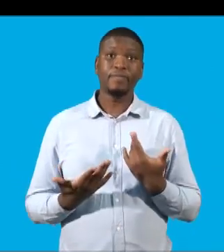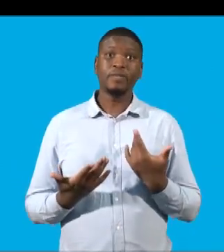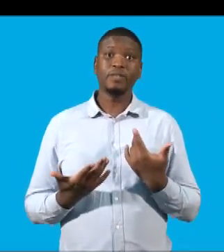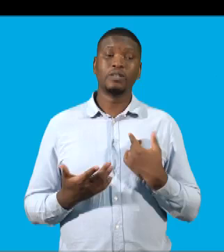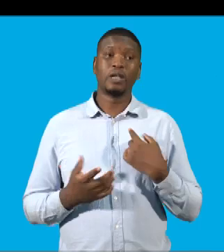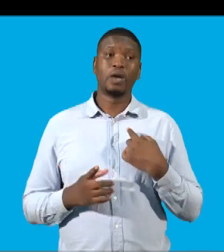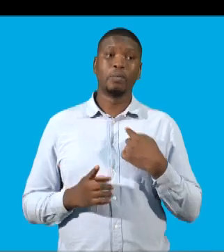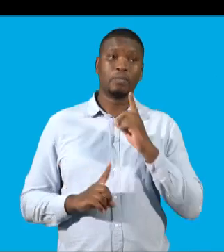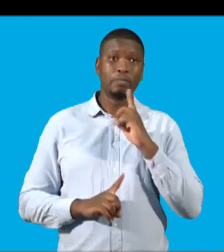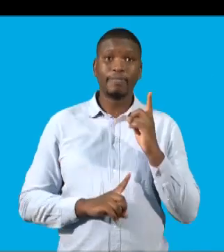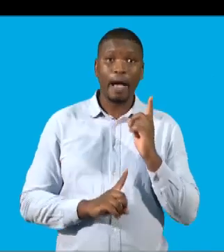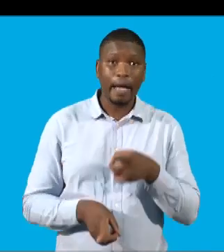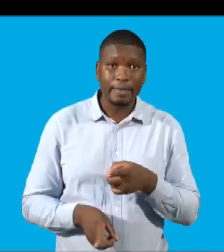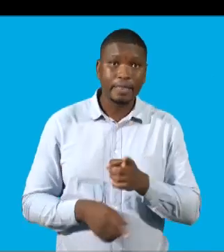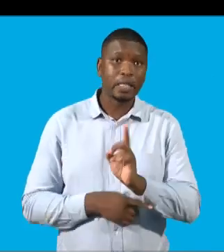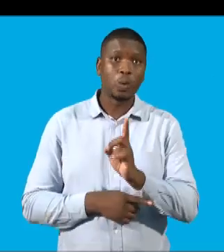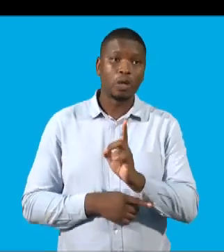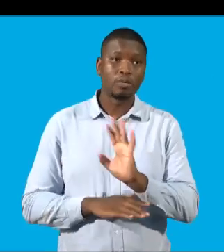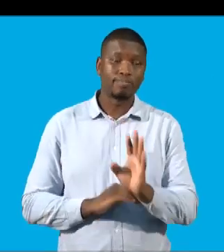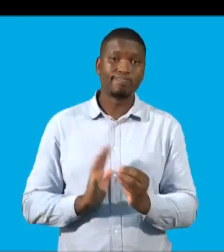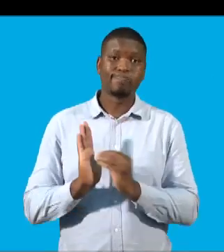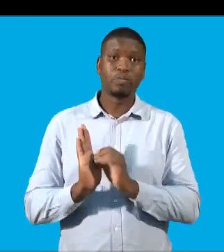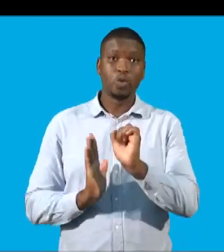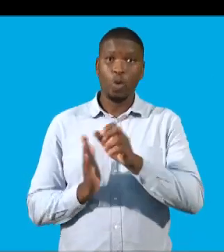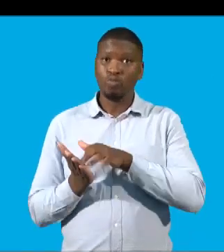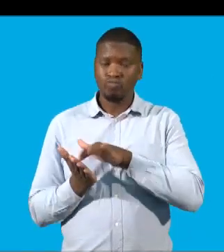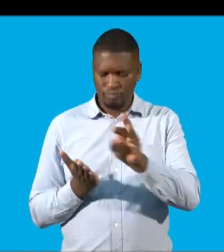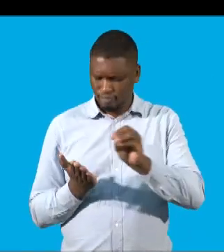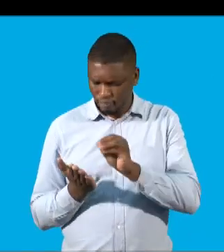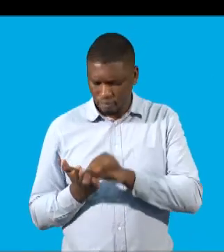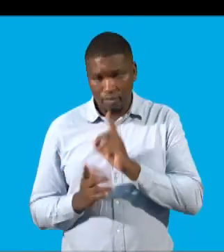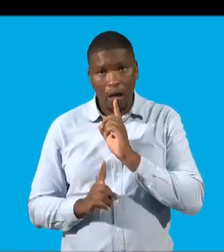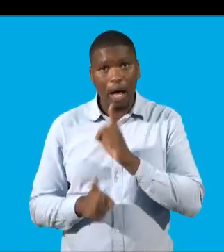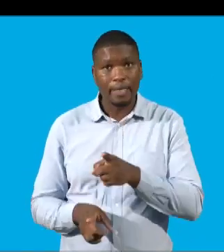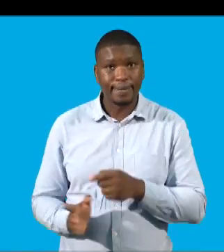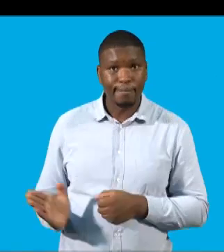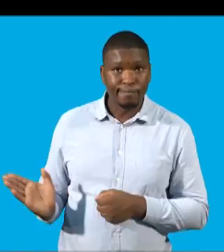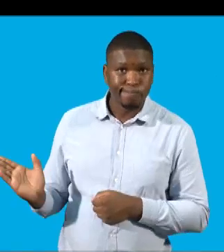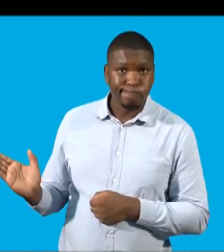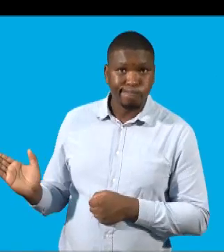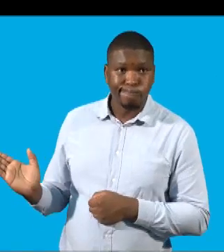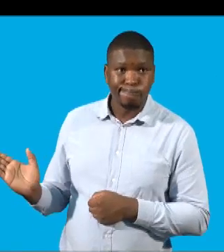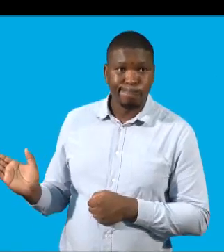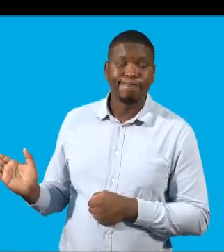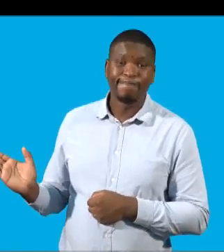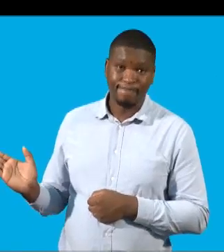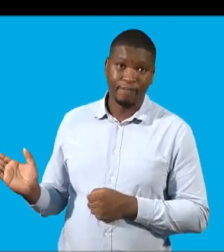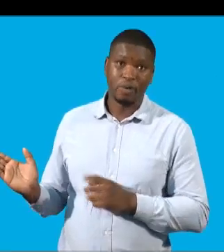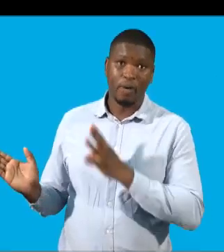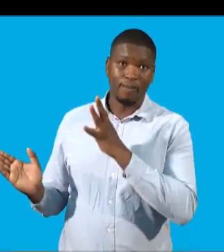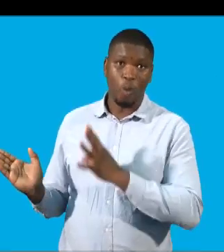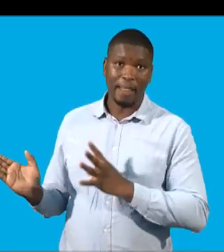67 terms there, when you put that onto your calculator, that is going to be